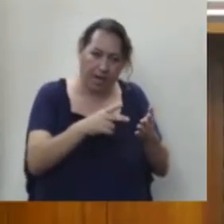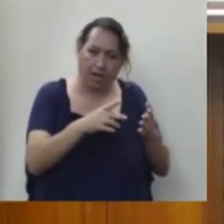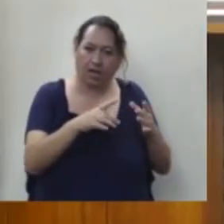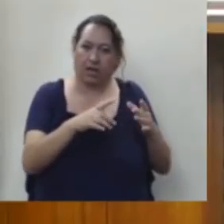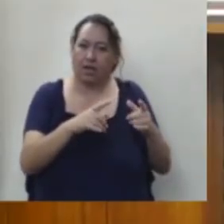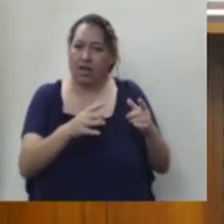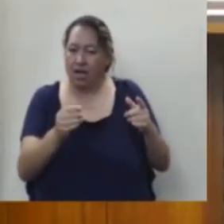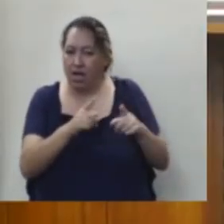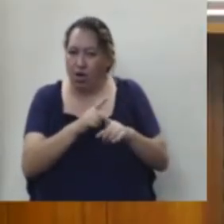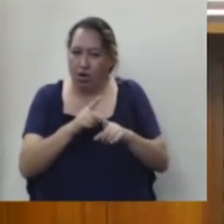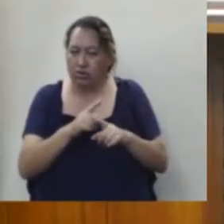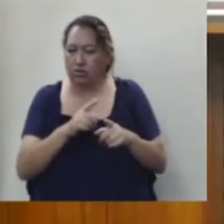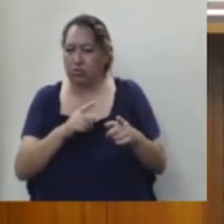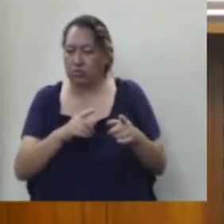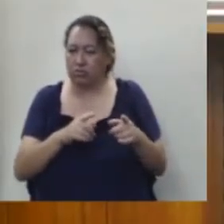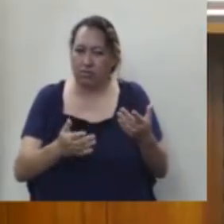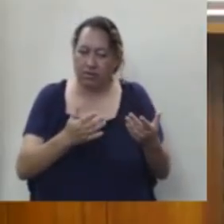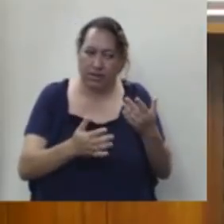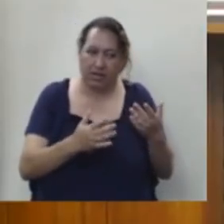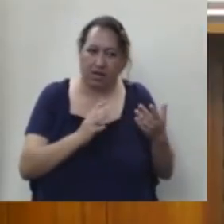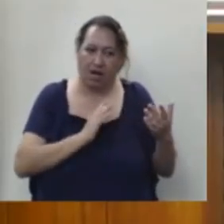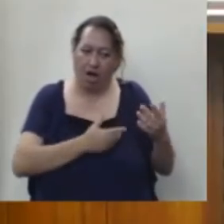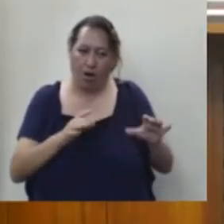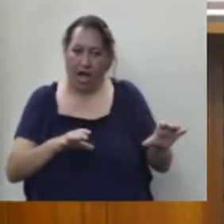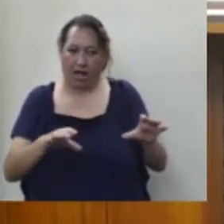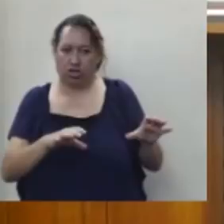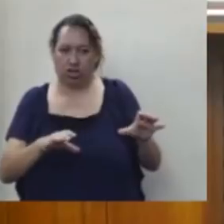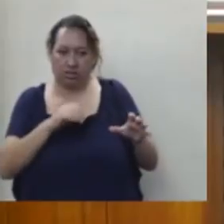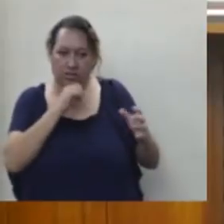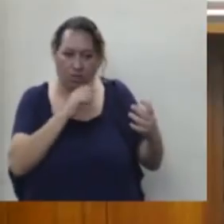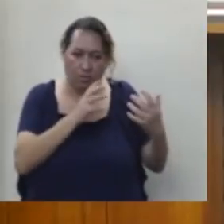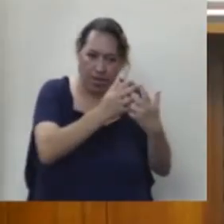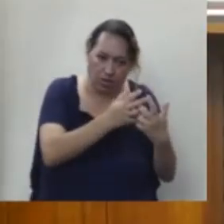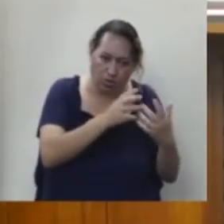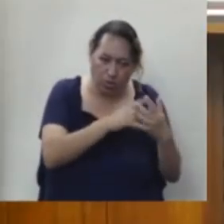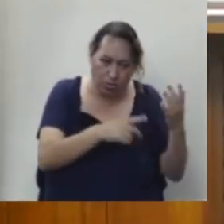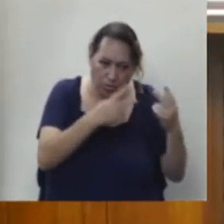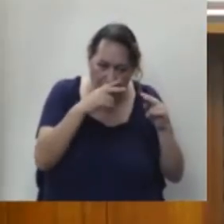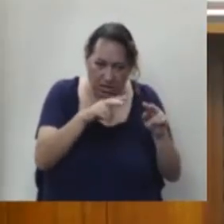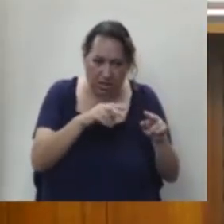don't match what we're seeing out there in the economy. What are your thoughts on that?